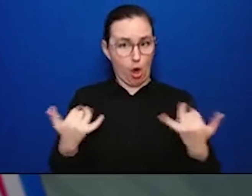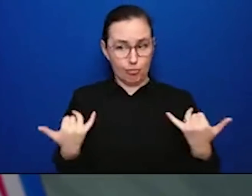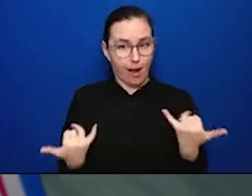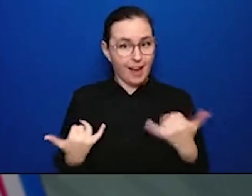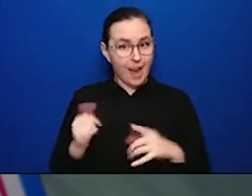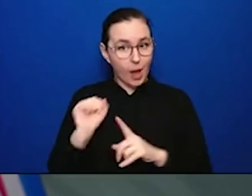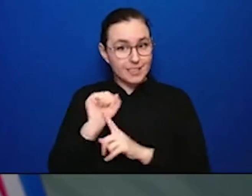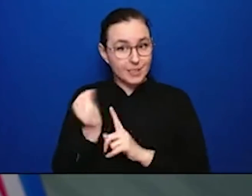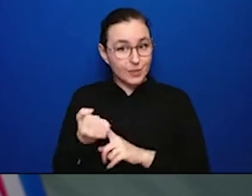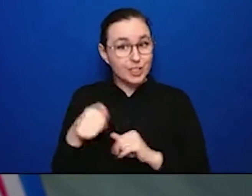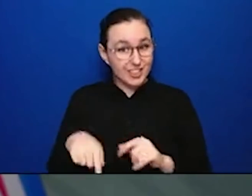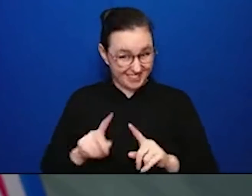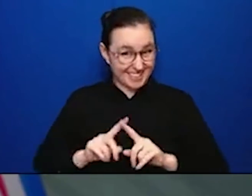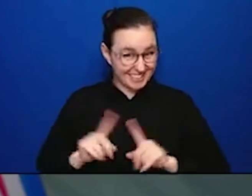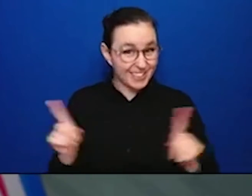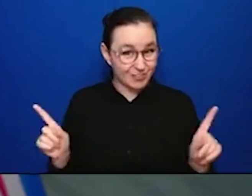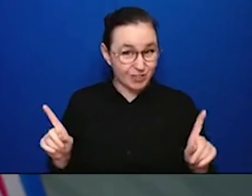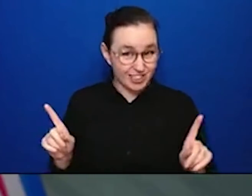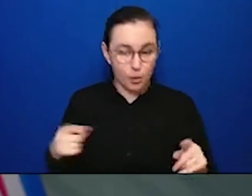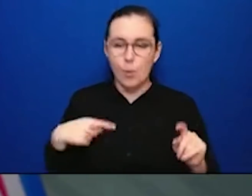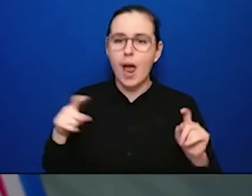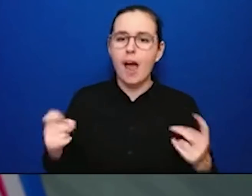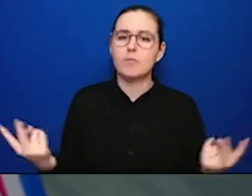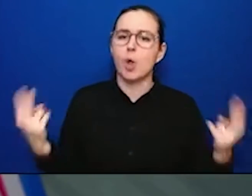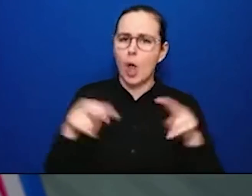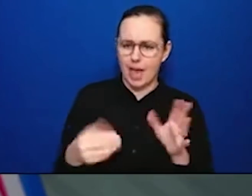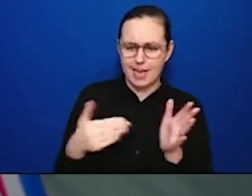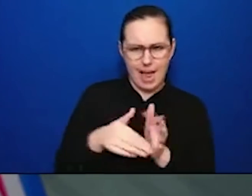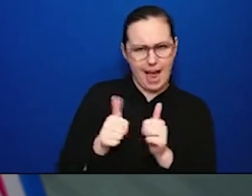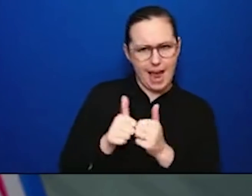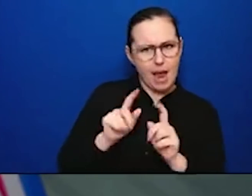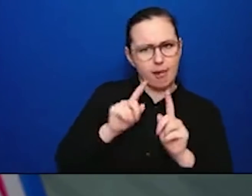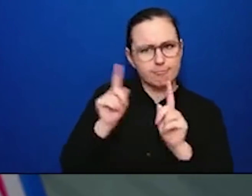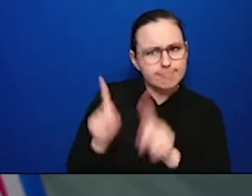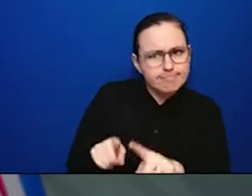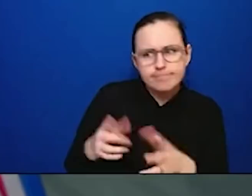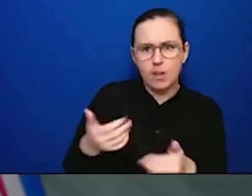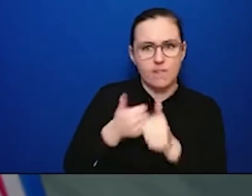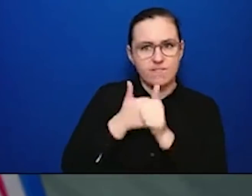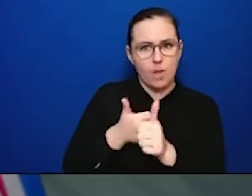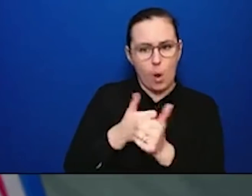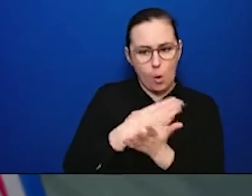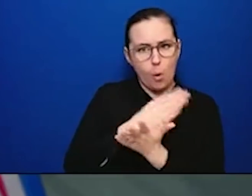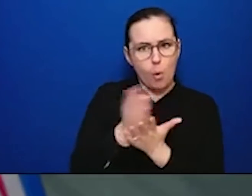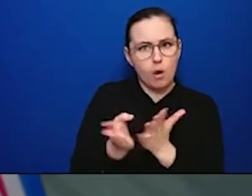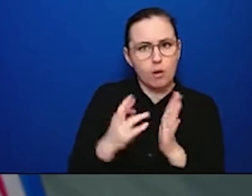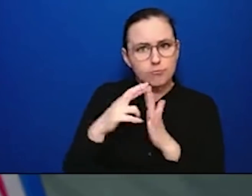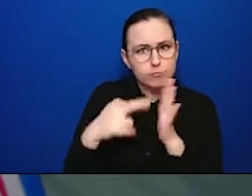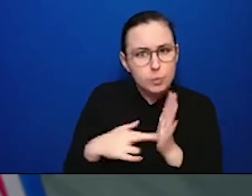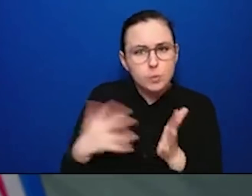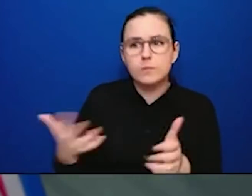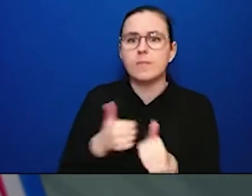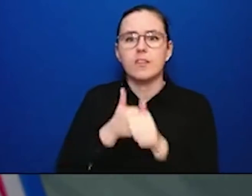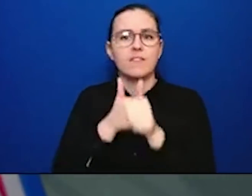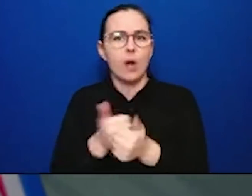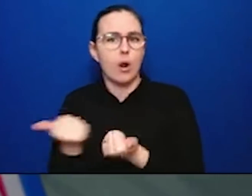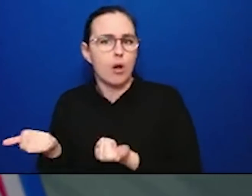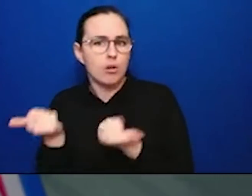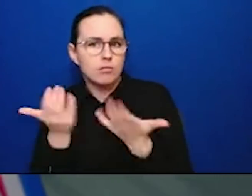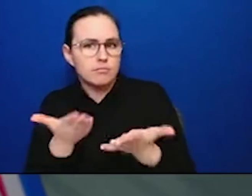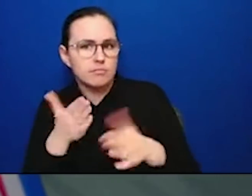ourselves to following public health guidance and orders. And when there are public health orders, because we've been, I think,